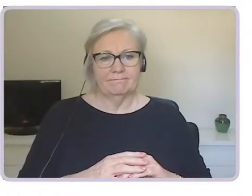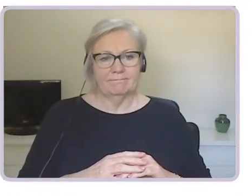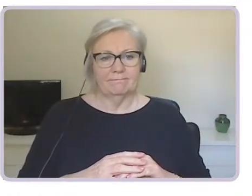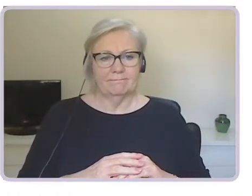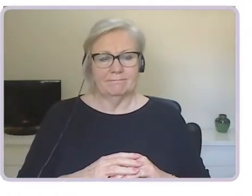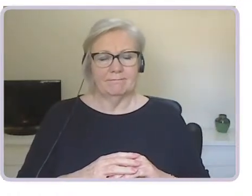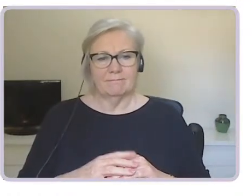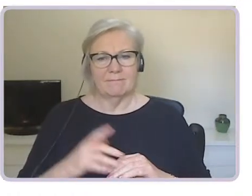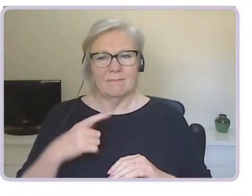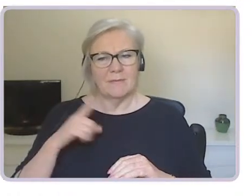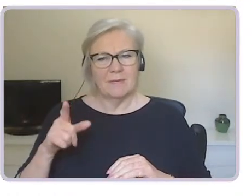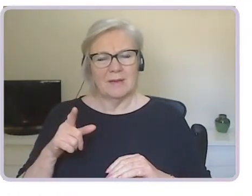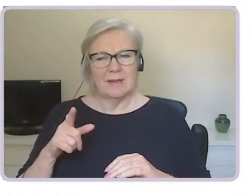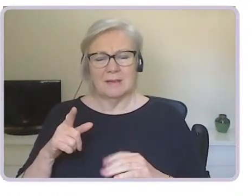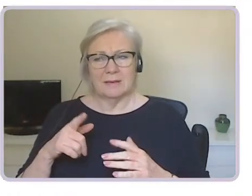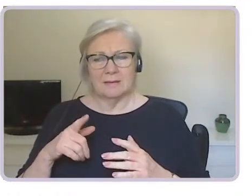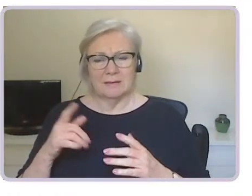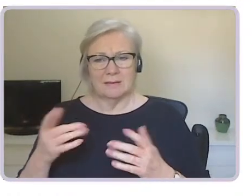big stressor.